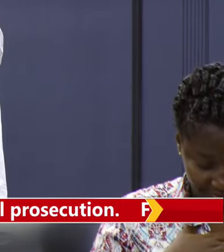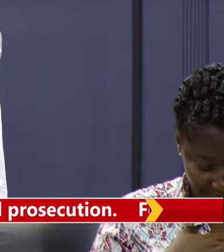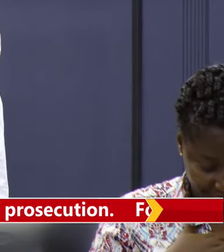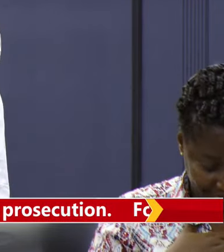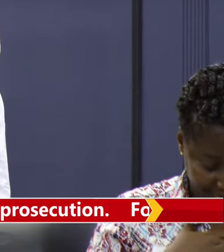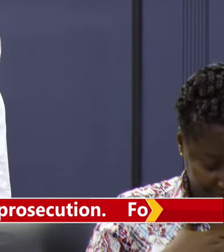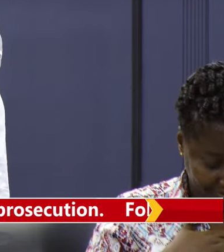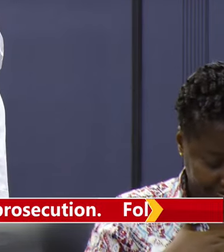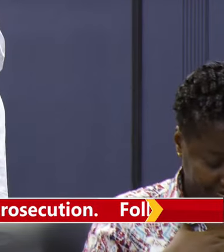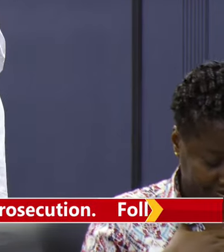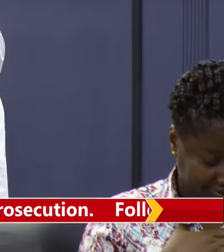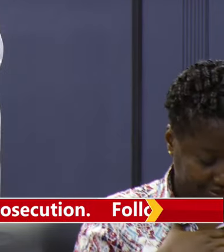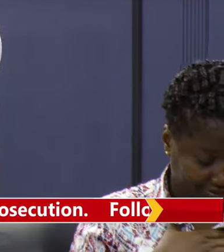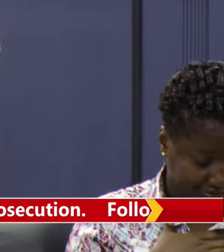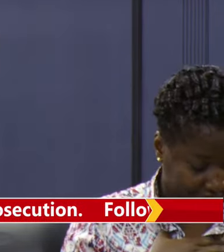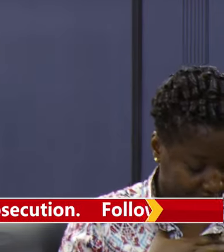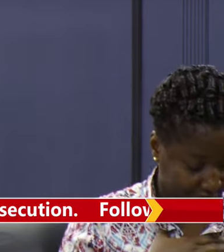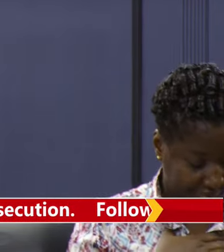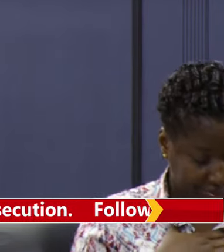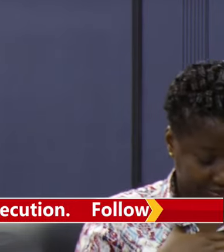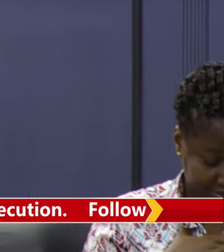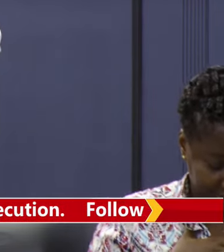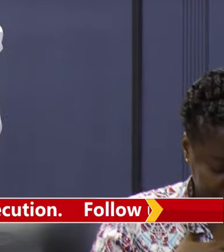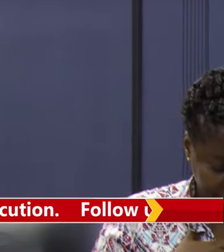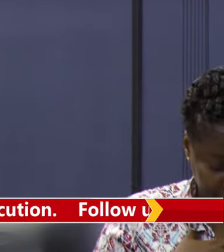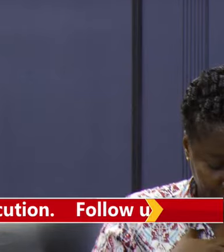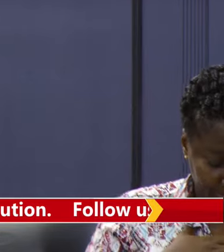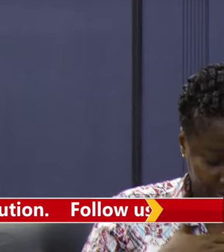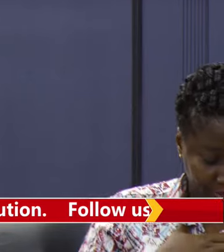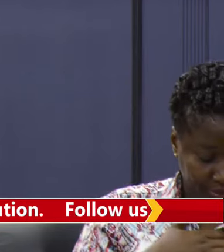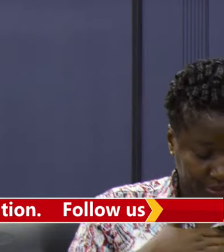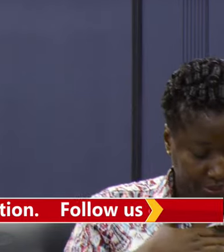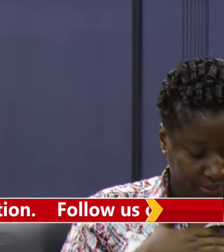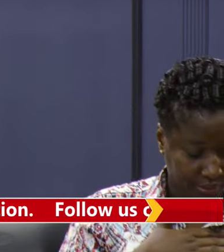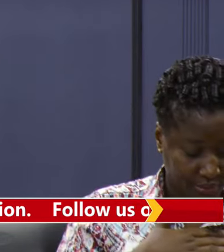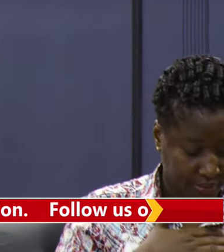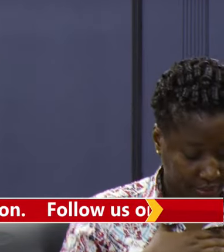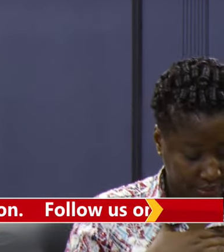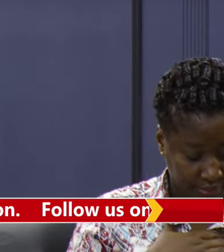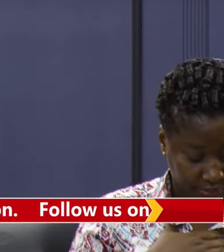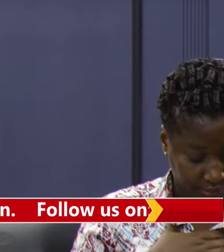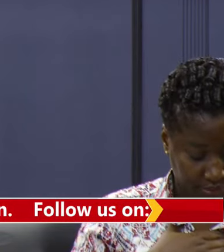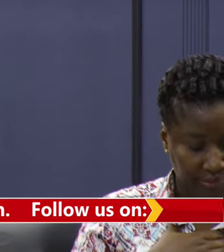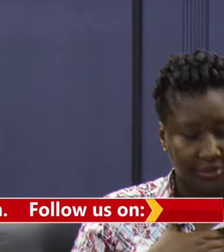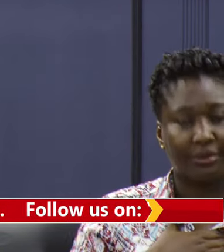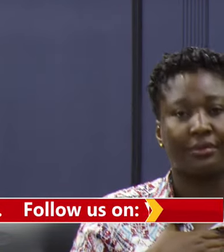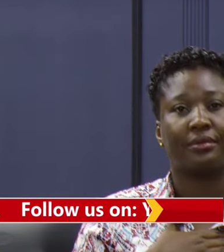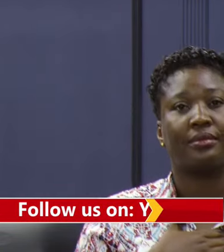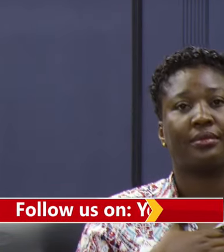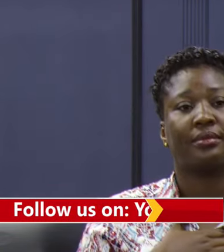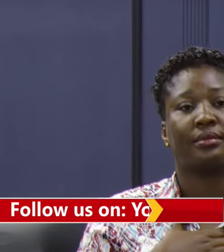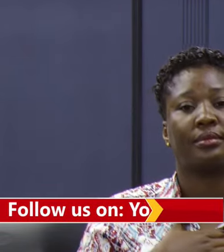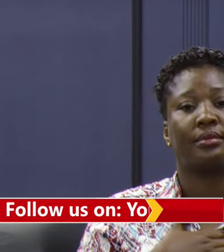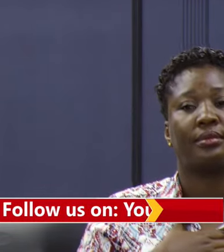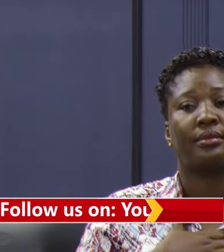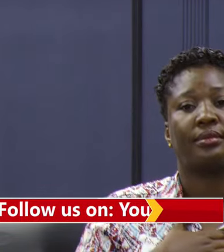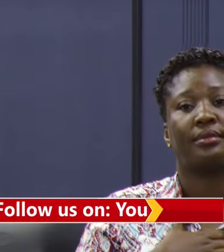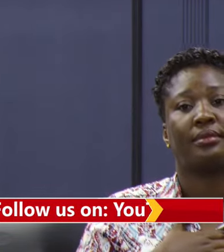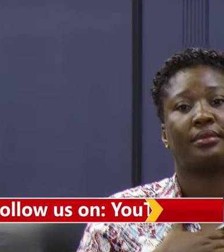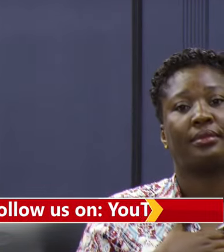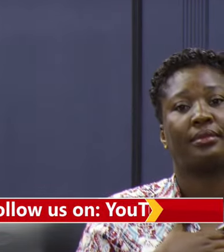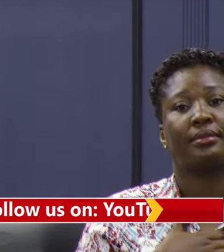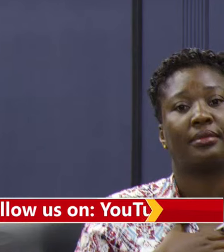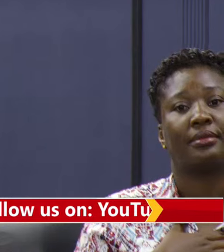of Brekete Family Reality Radio and Television Talk Magazine program, please kindly stand up for